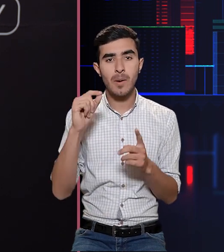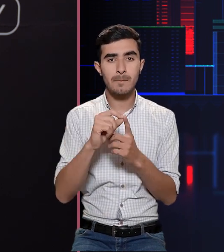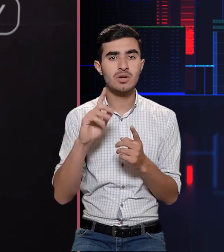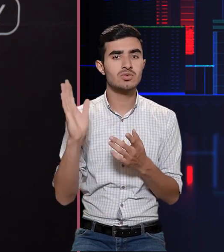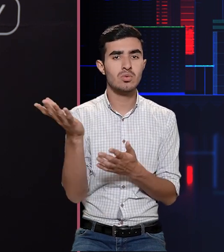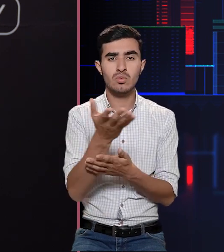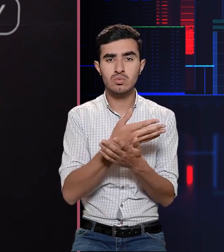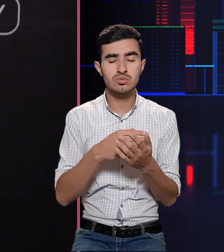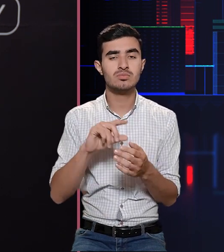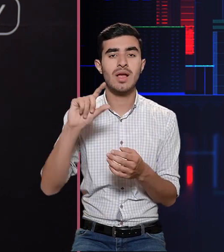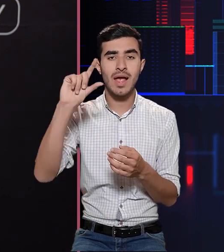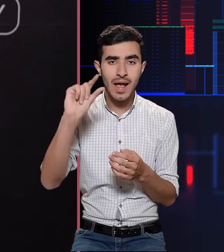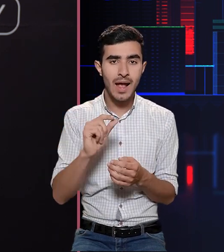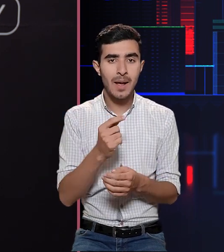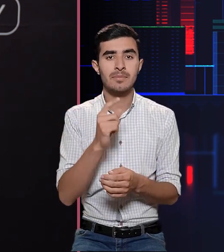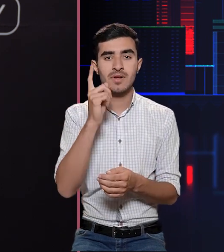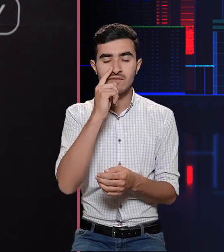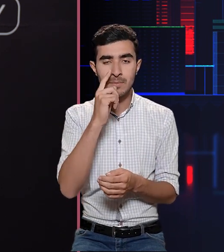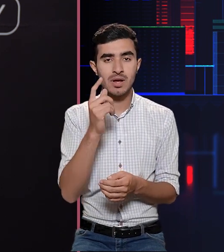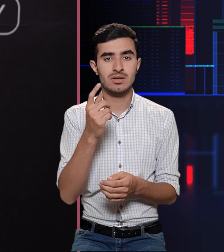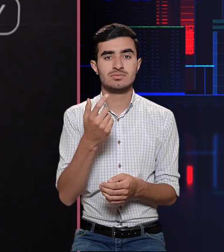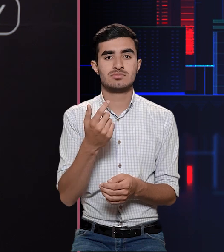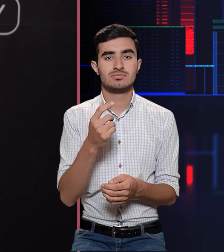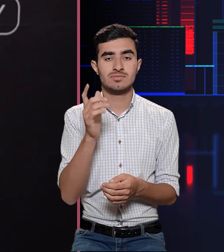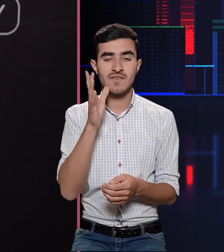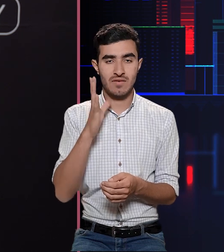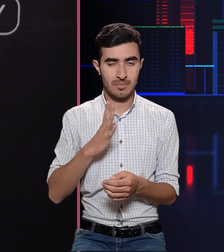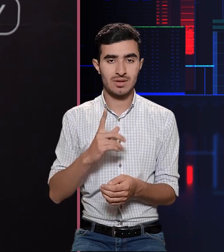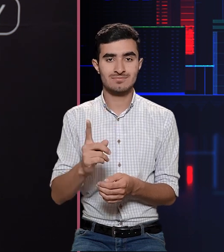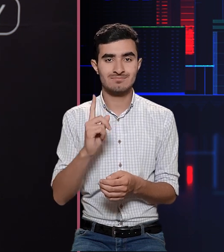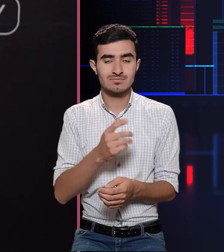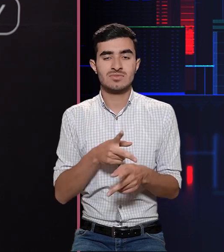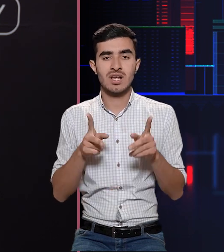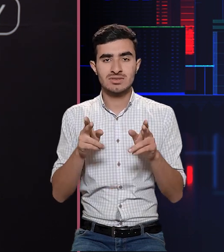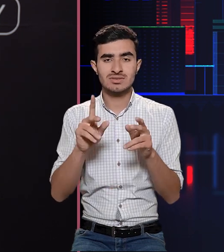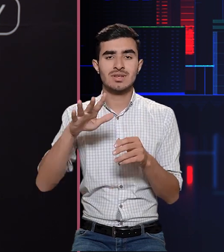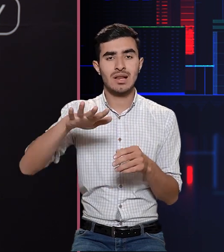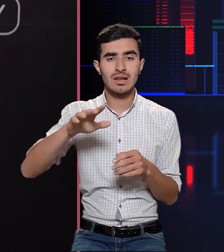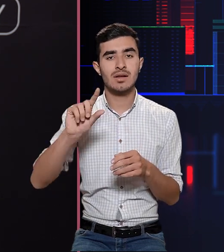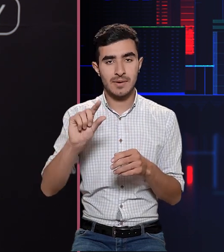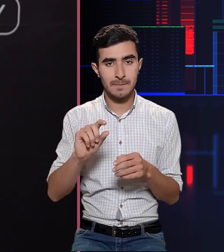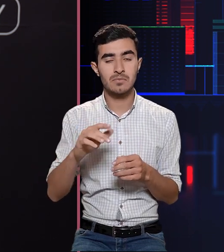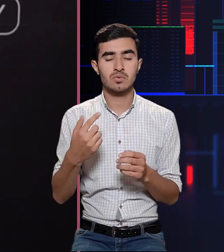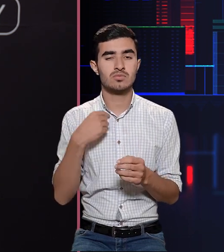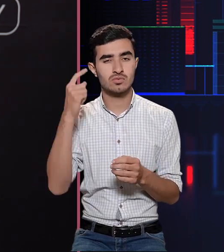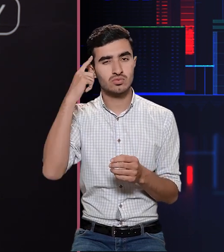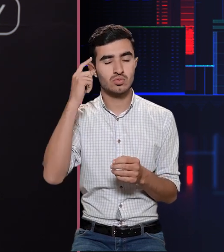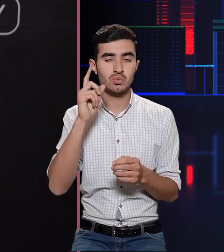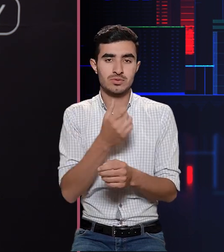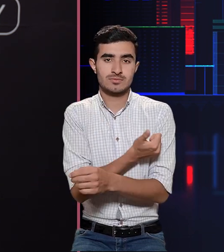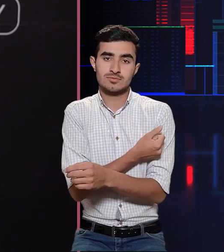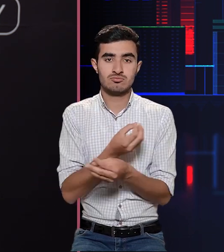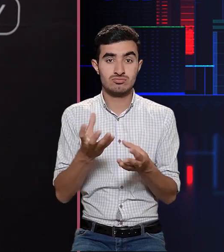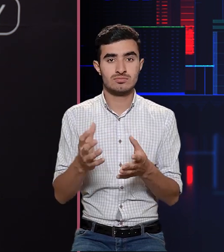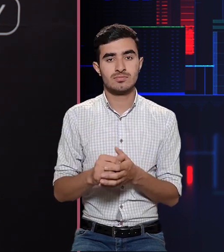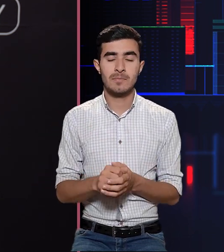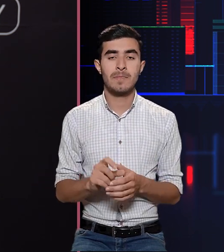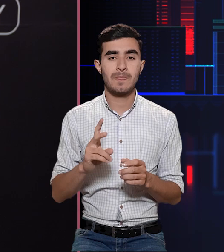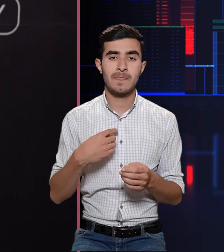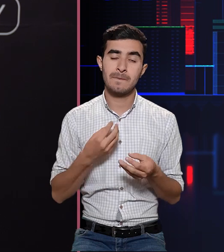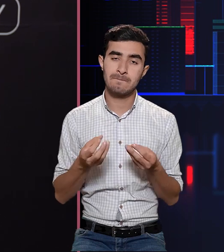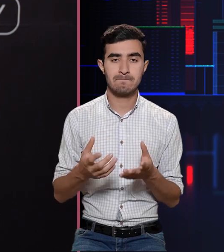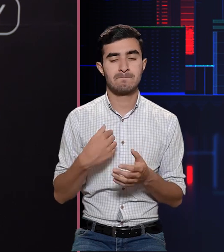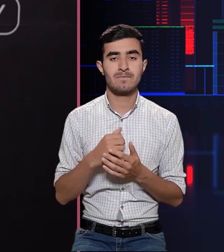surgeons in Pakistan, so I opted for anesthesia. Because in anesthesia, the moment you give injection